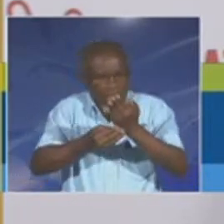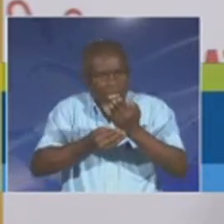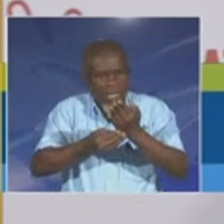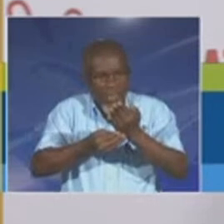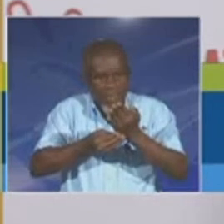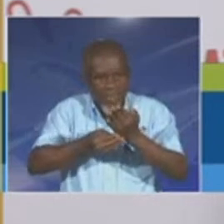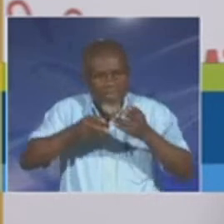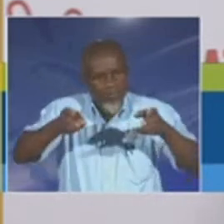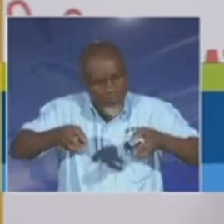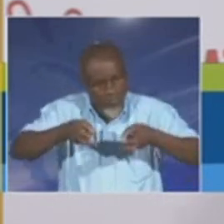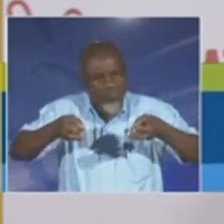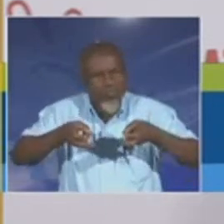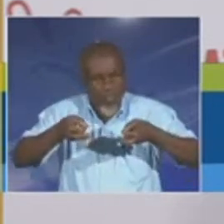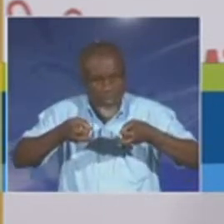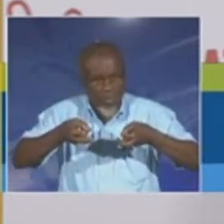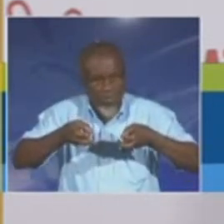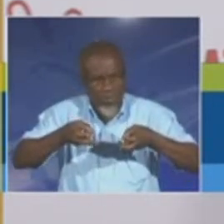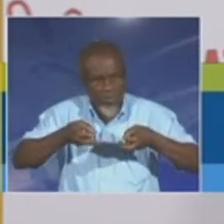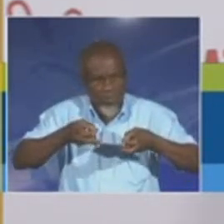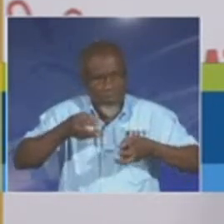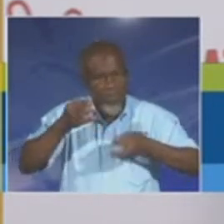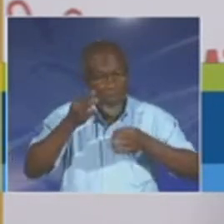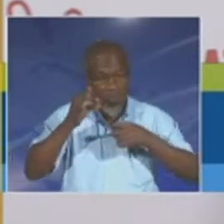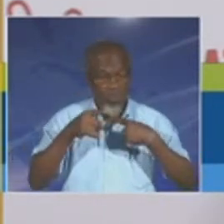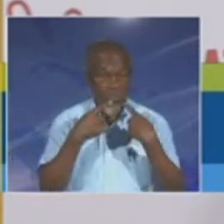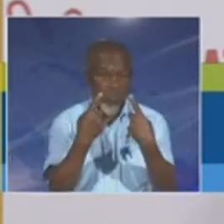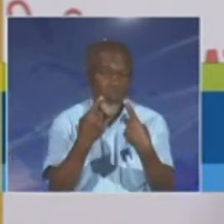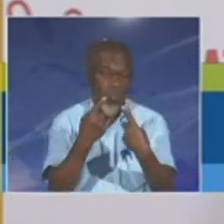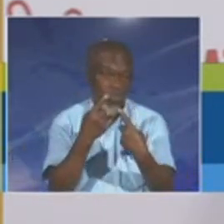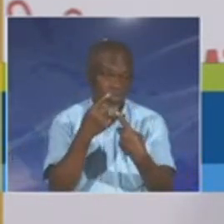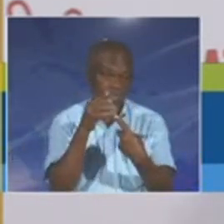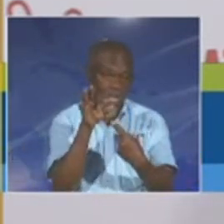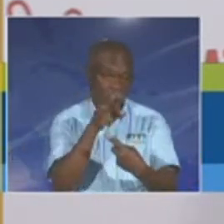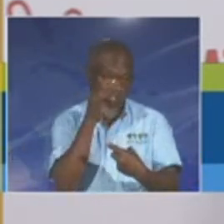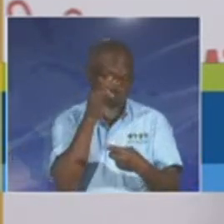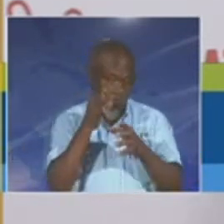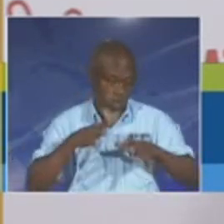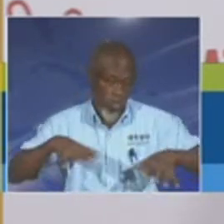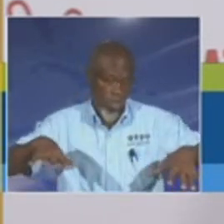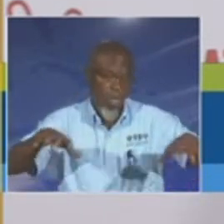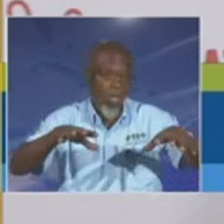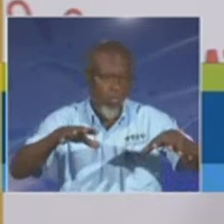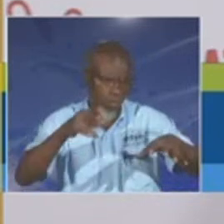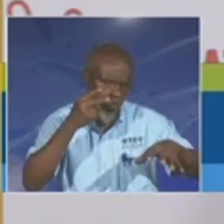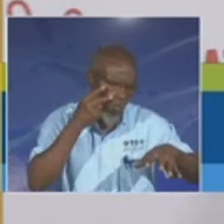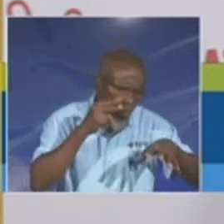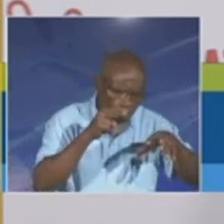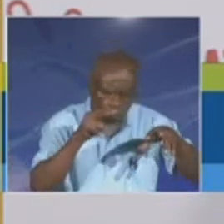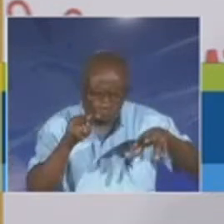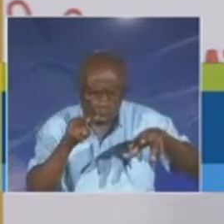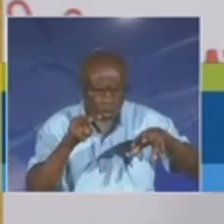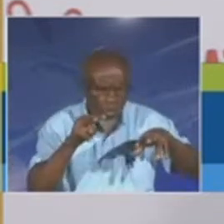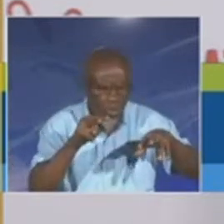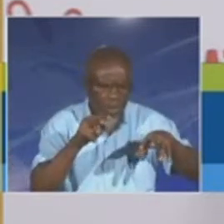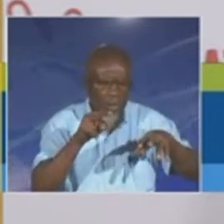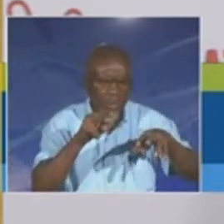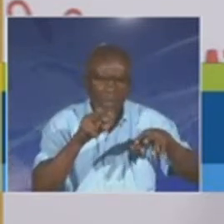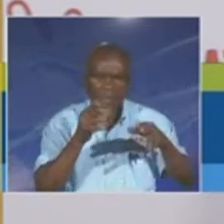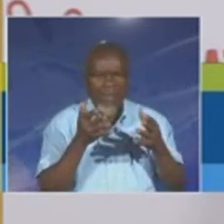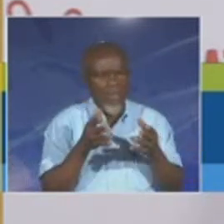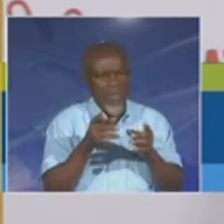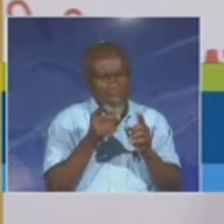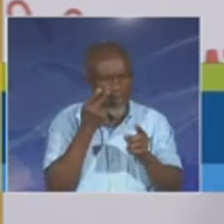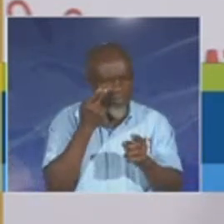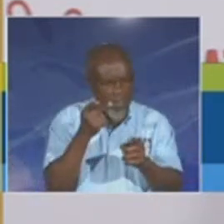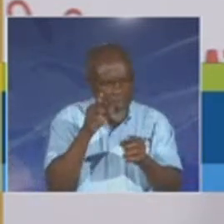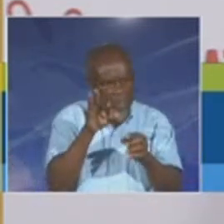food courts, you might want to avoid all of this starchy stuff and just go for the meats and the salad or the meats and the veg. So you want to just keep in mind that you